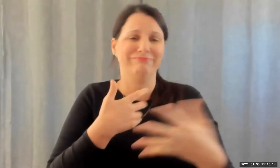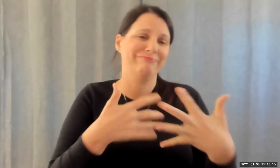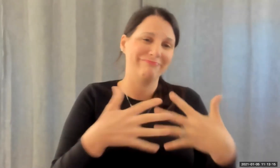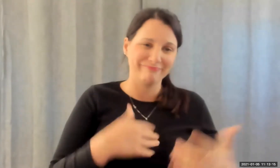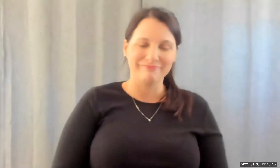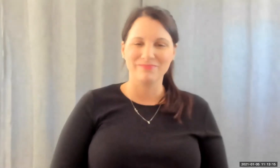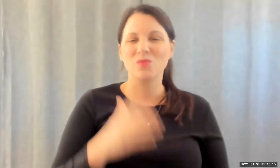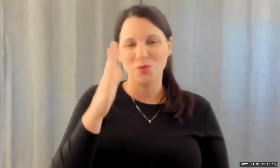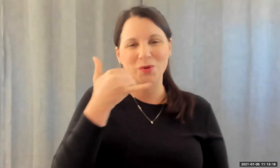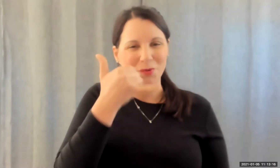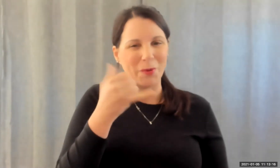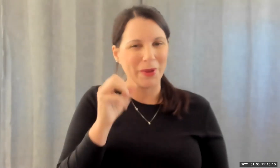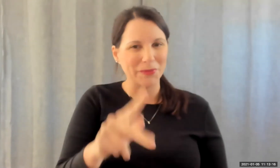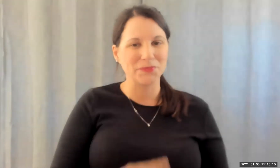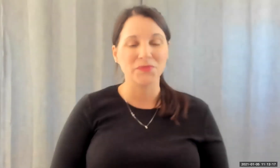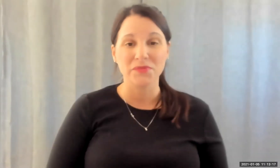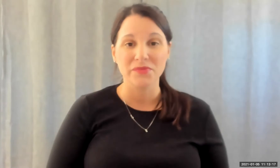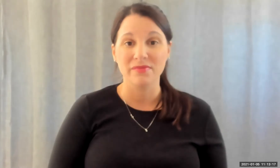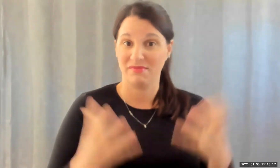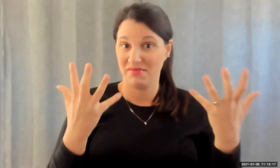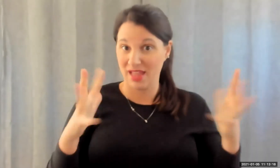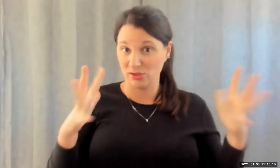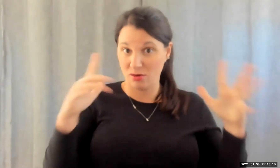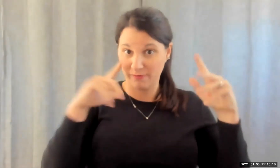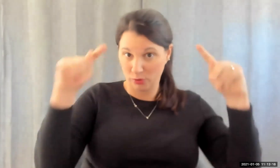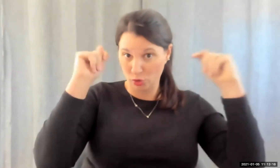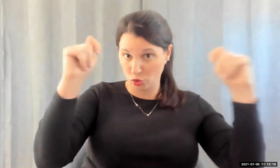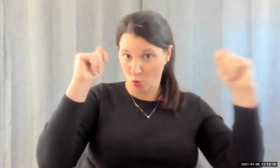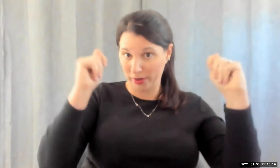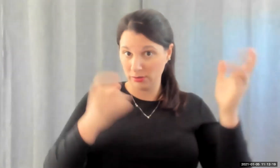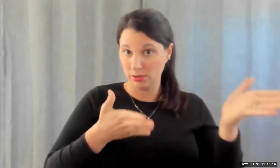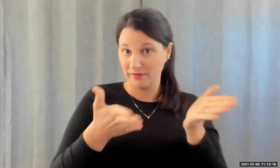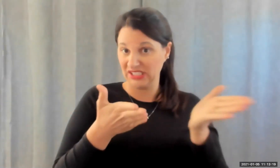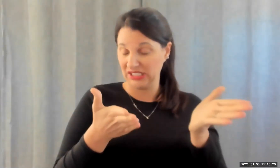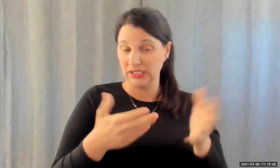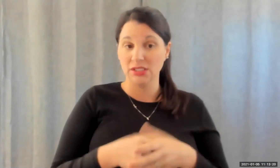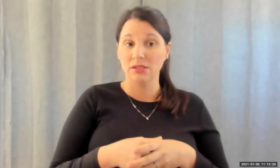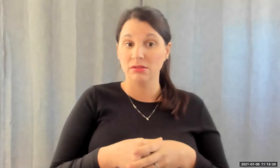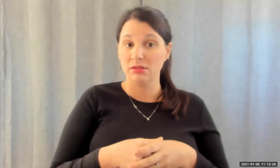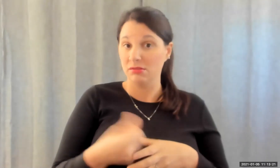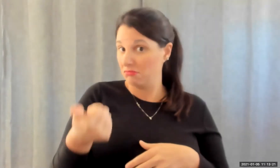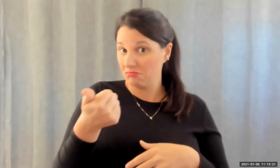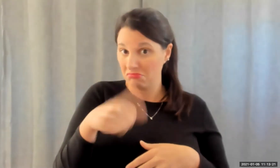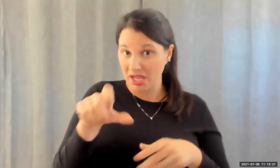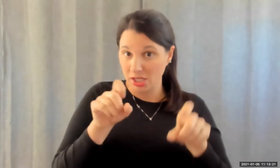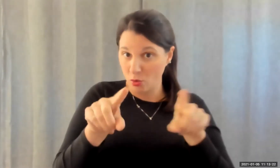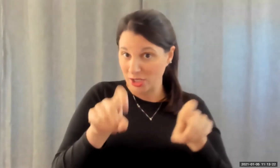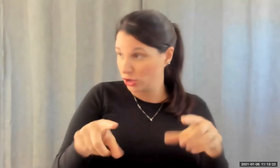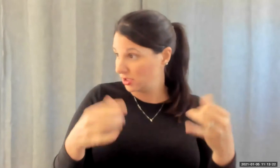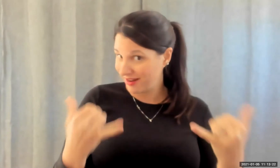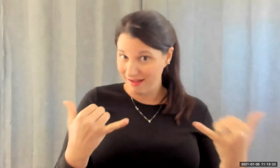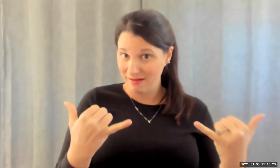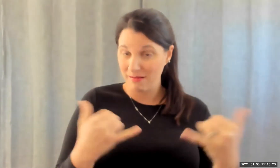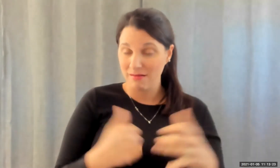And that is it for the tutorial side of the services. Does anybody have any questions before I pass it off to